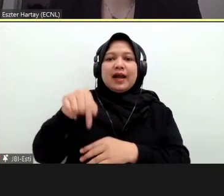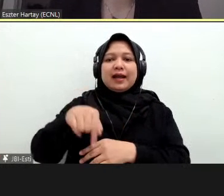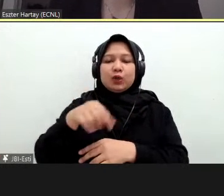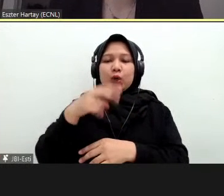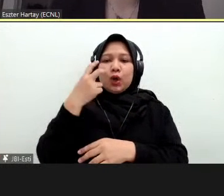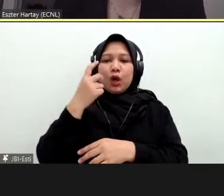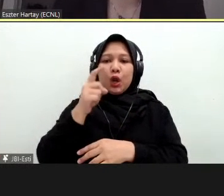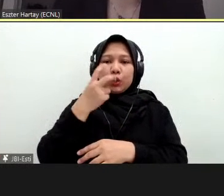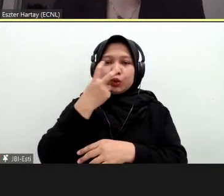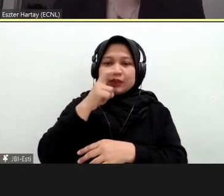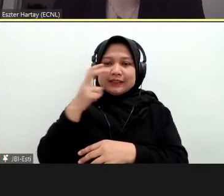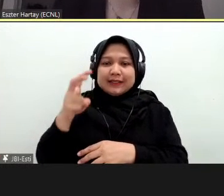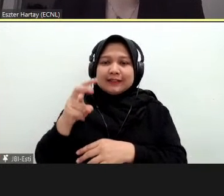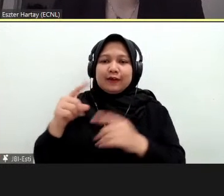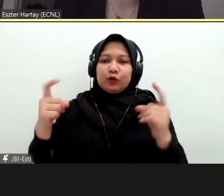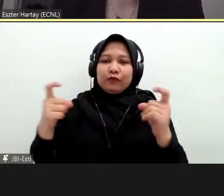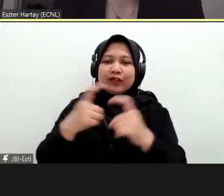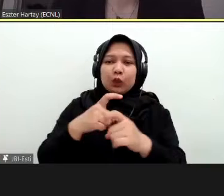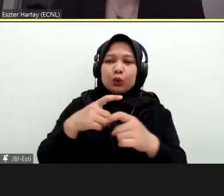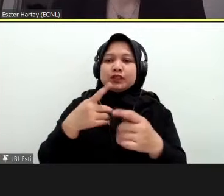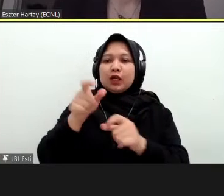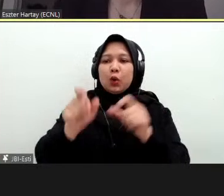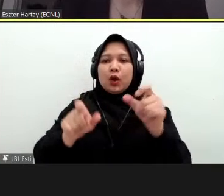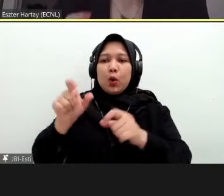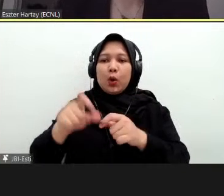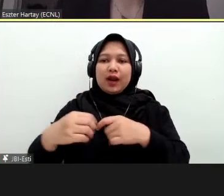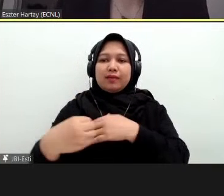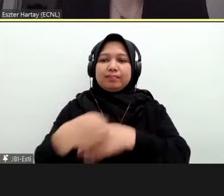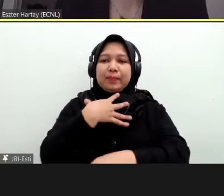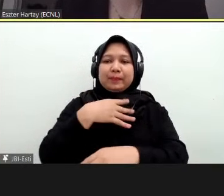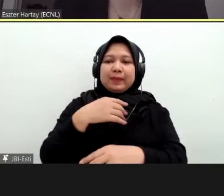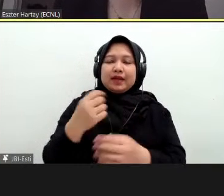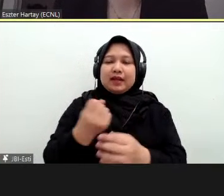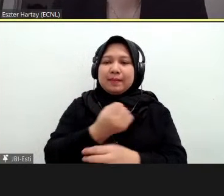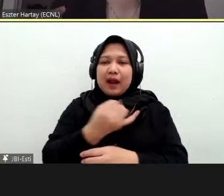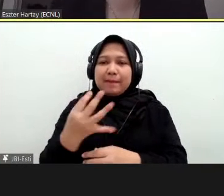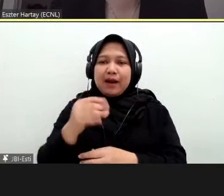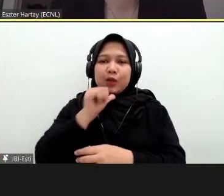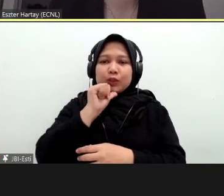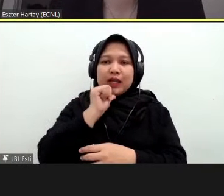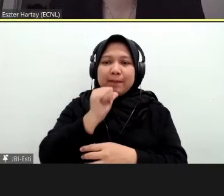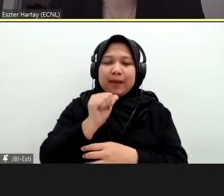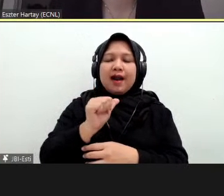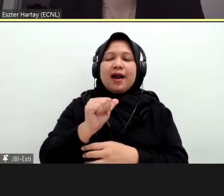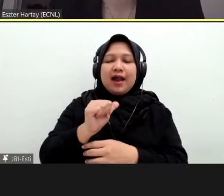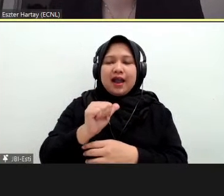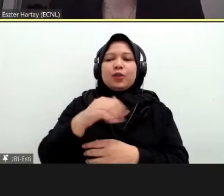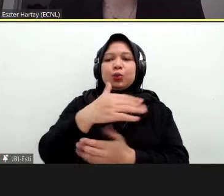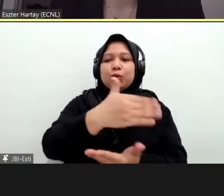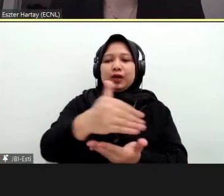social isolation regimes. We are constantly lagging behind technology. We need